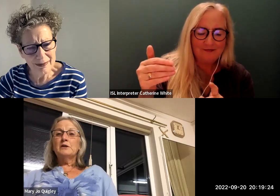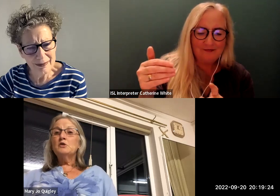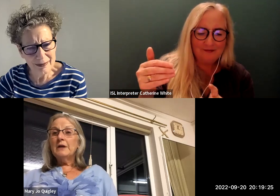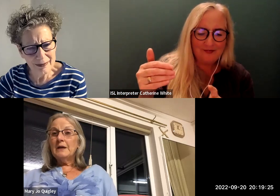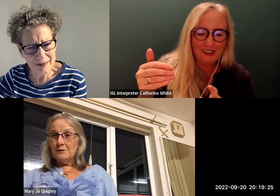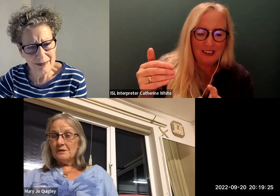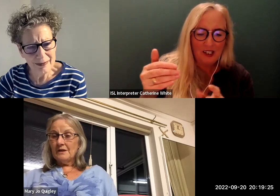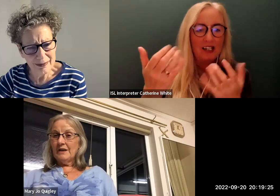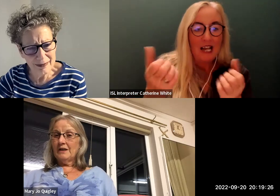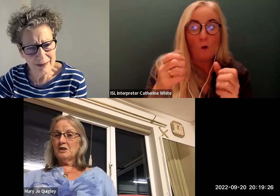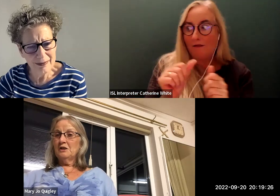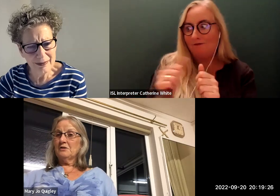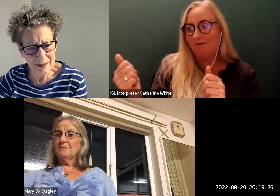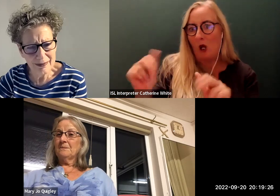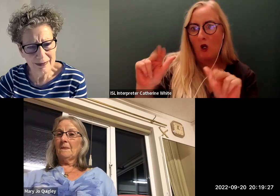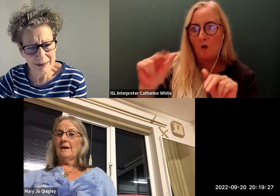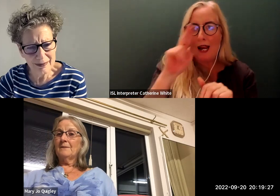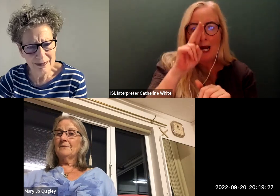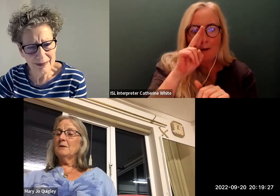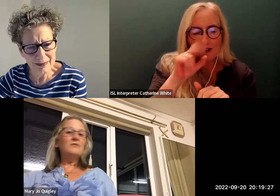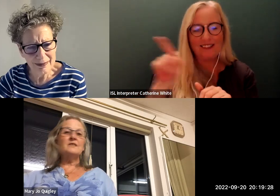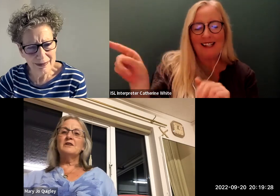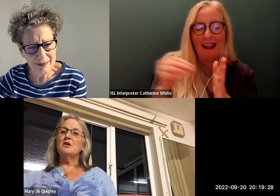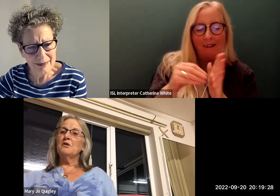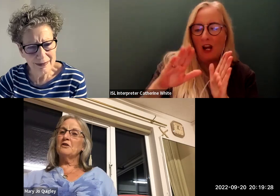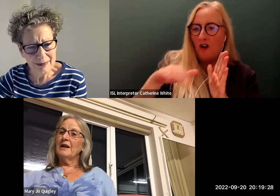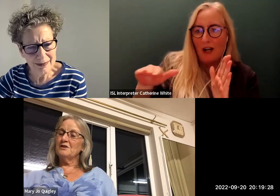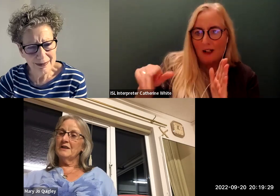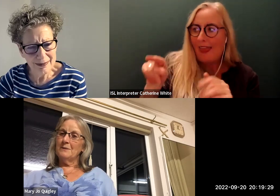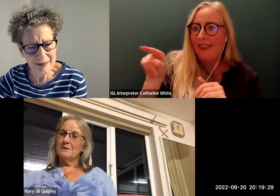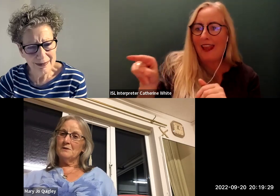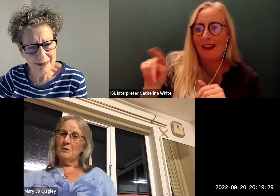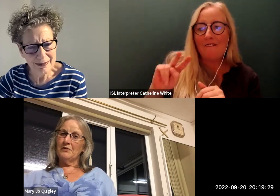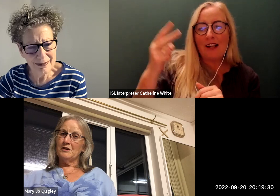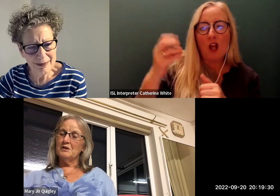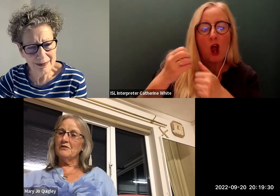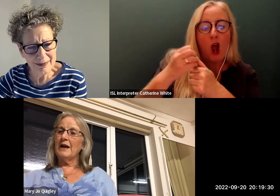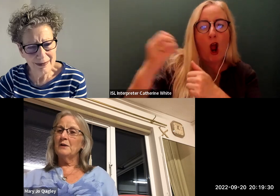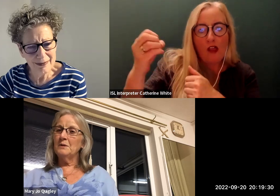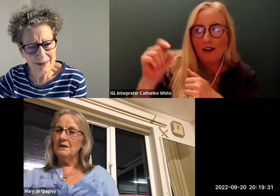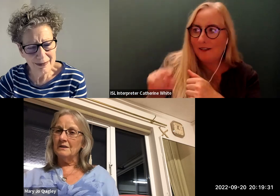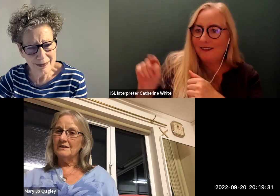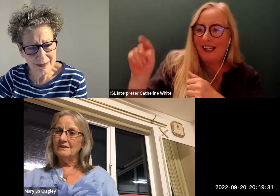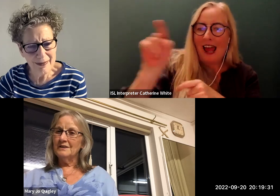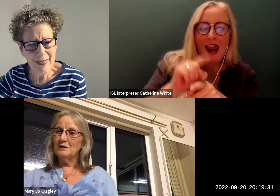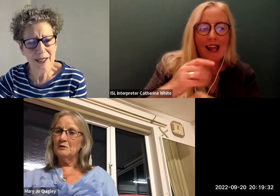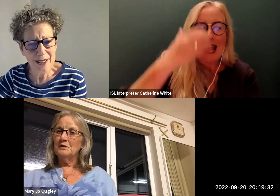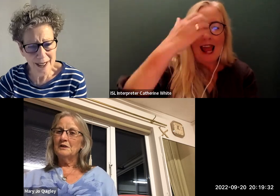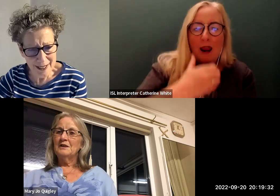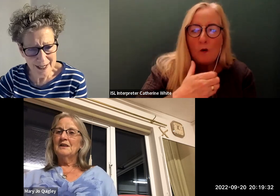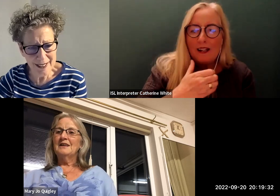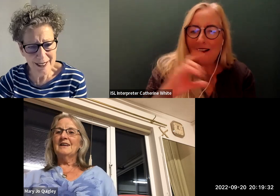we had new neighbors and they had children, they would visit the other elderly neighbors with their children for Halloween, you